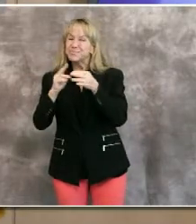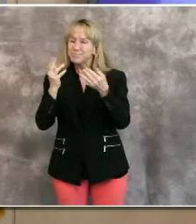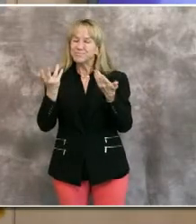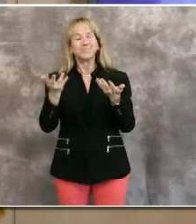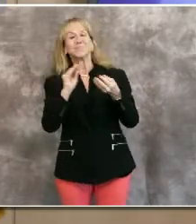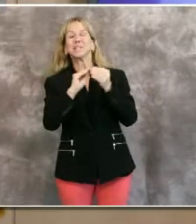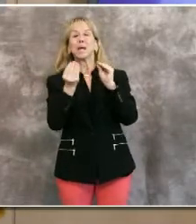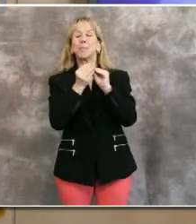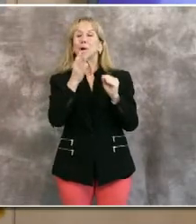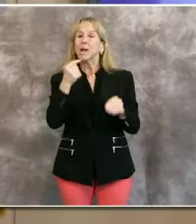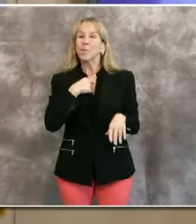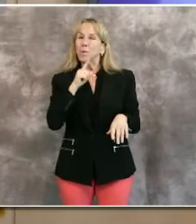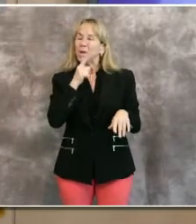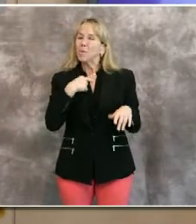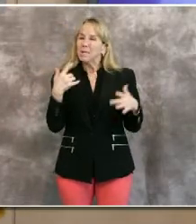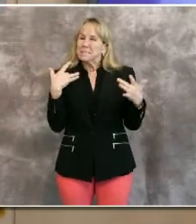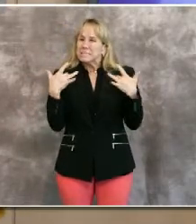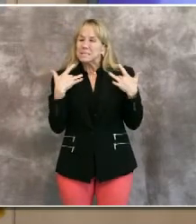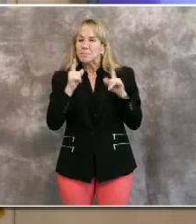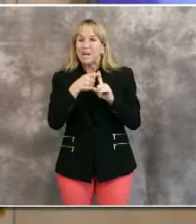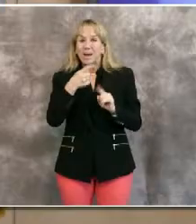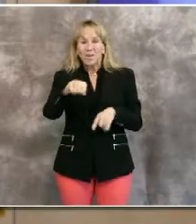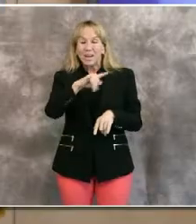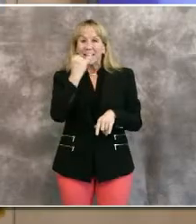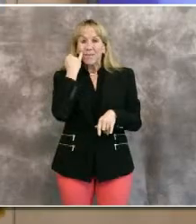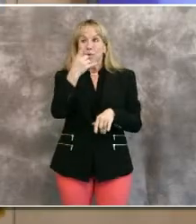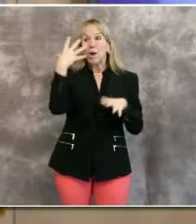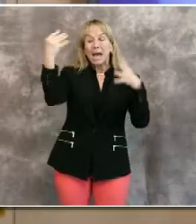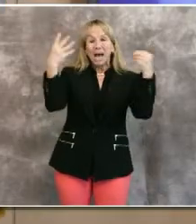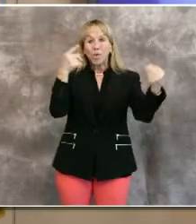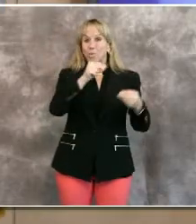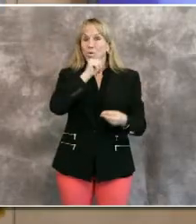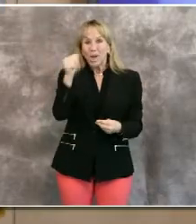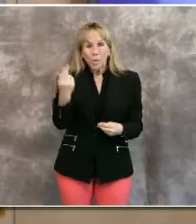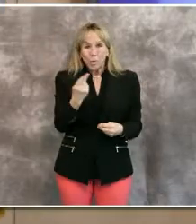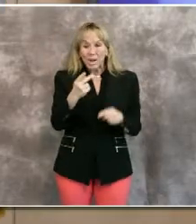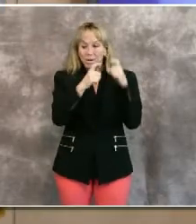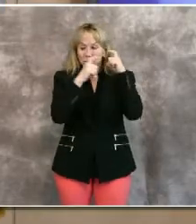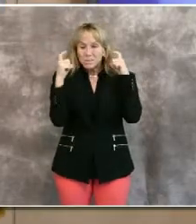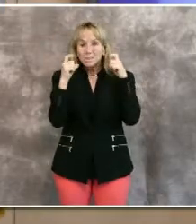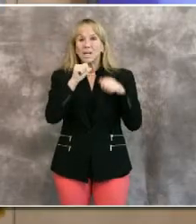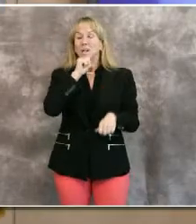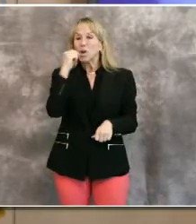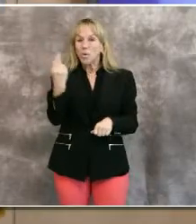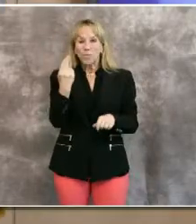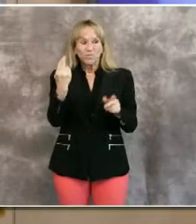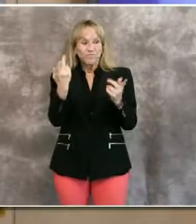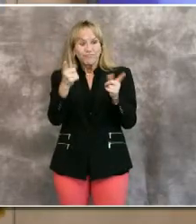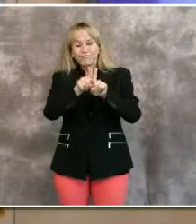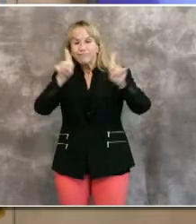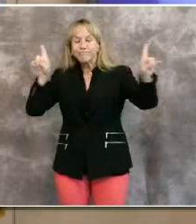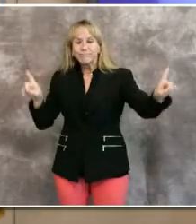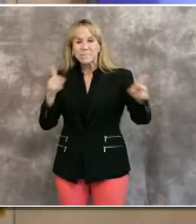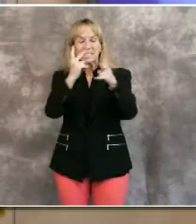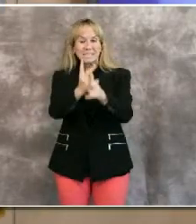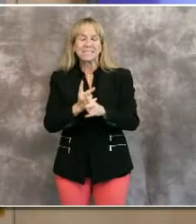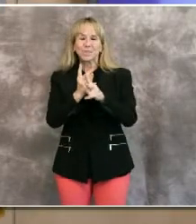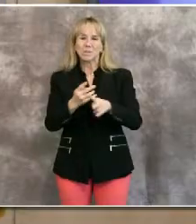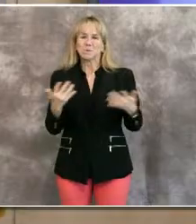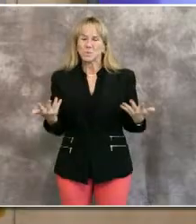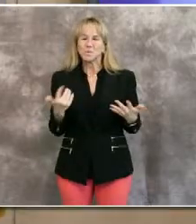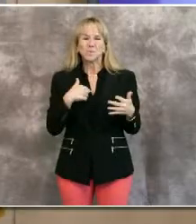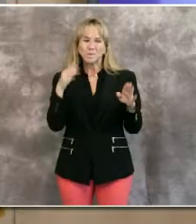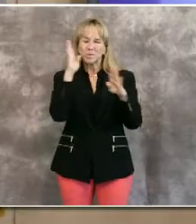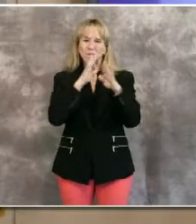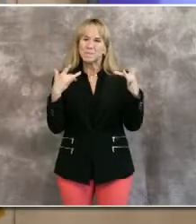without observing physical distancing and face covering. And it is important to note that the effort and intention behind what we are doing as we